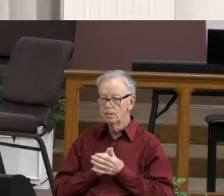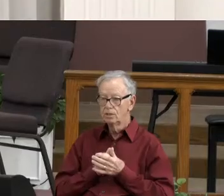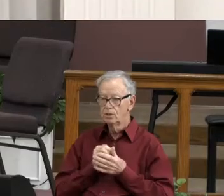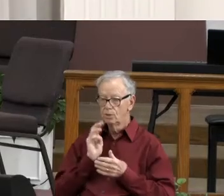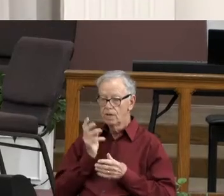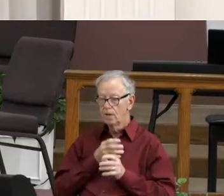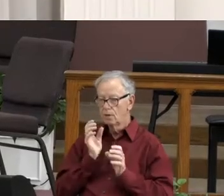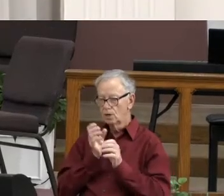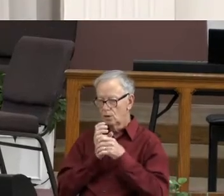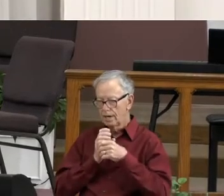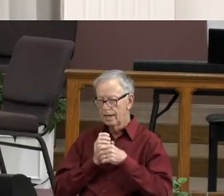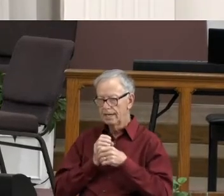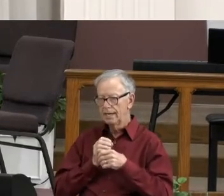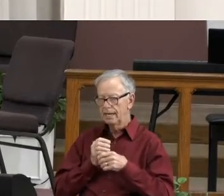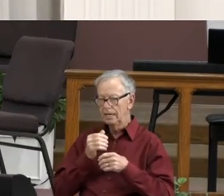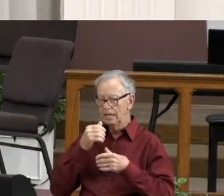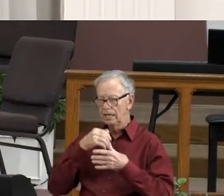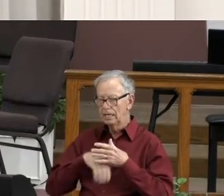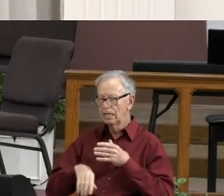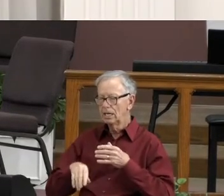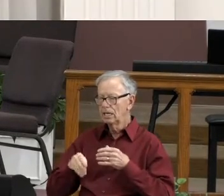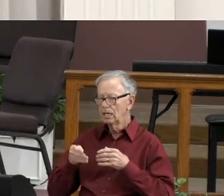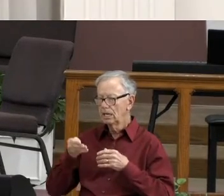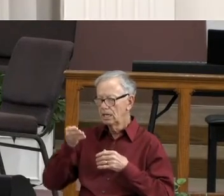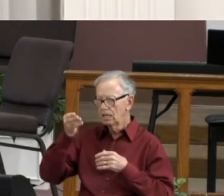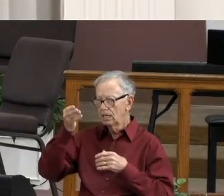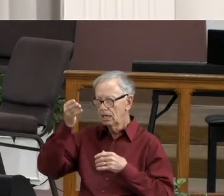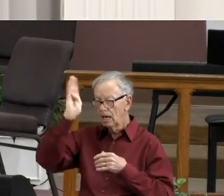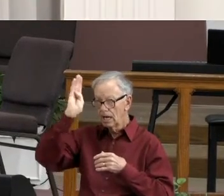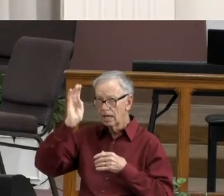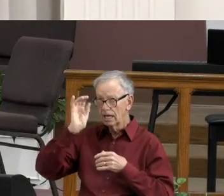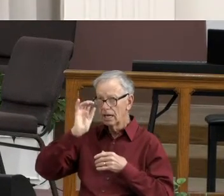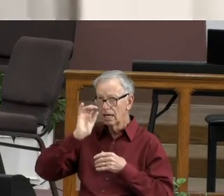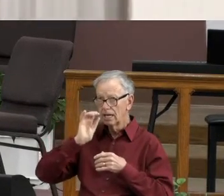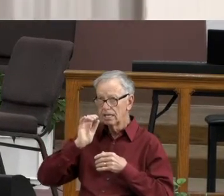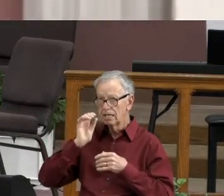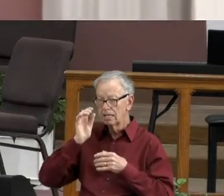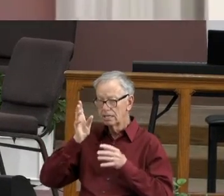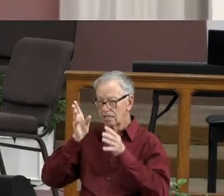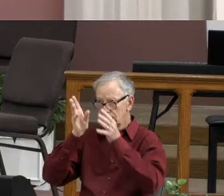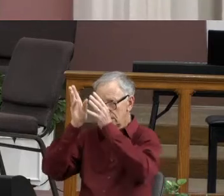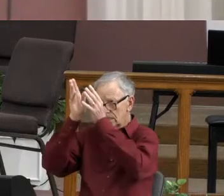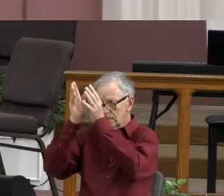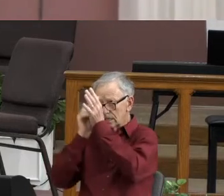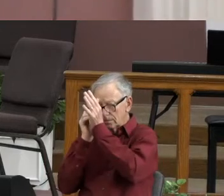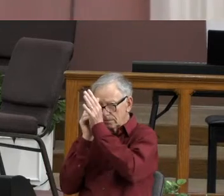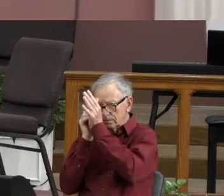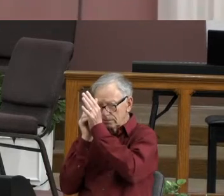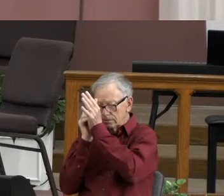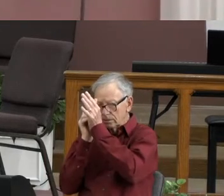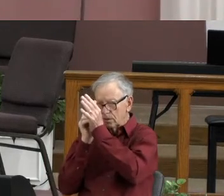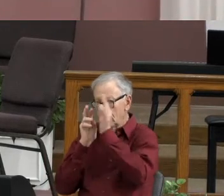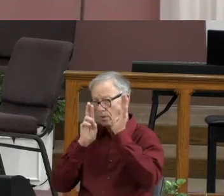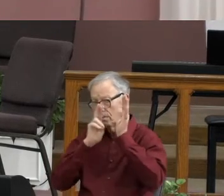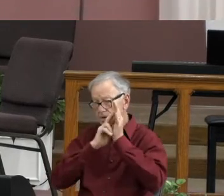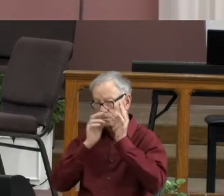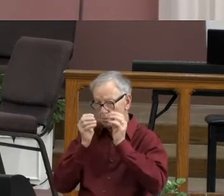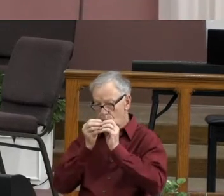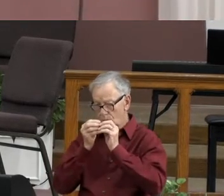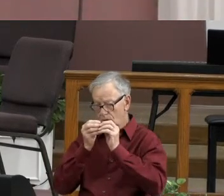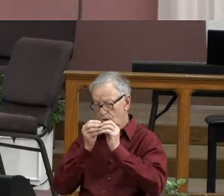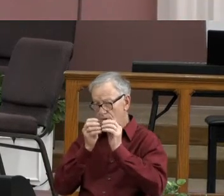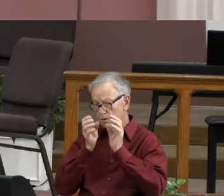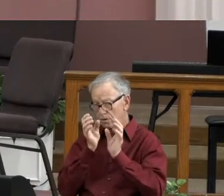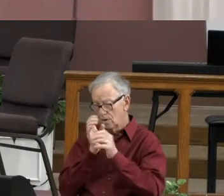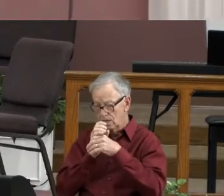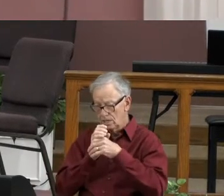were created in God's image. Are we representing that? Or are we representing more of a creation approach,